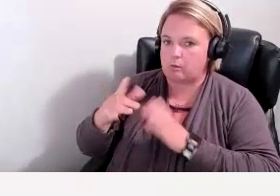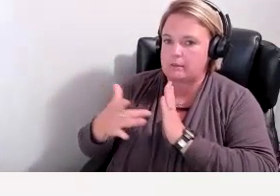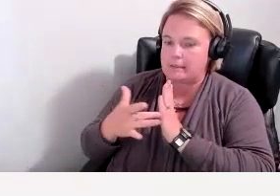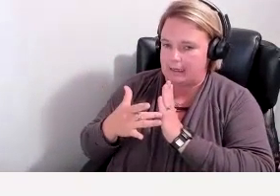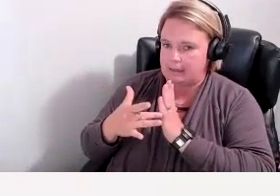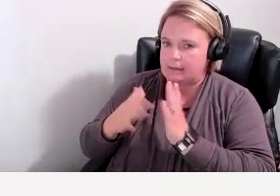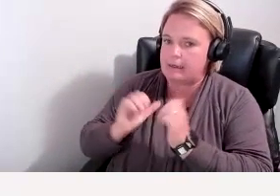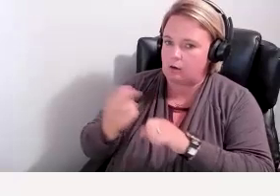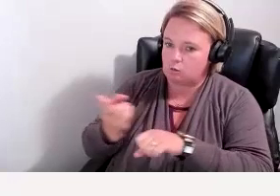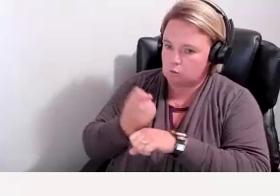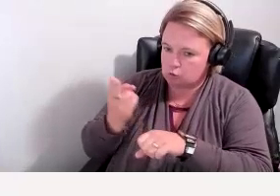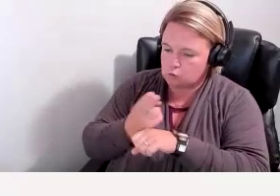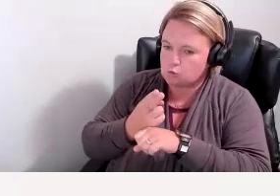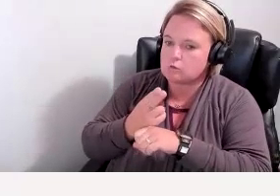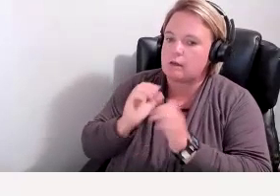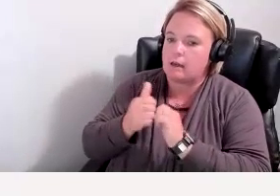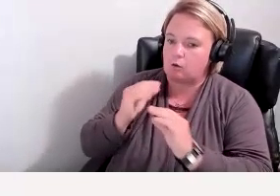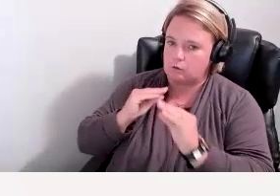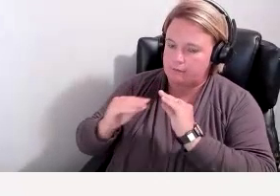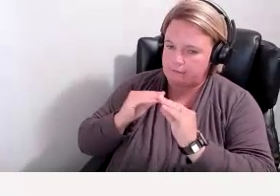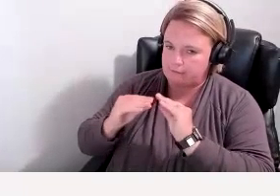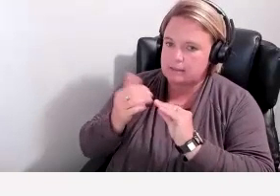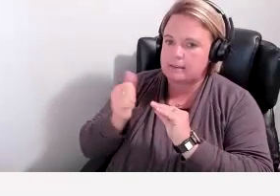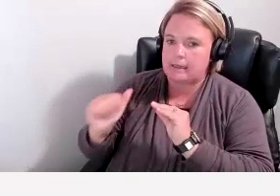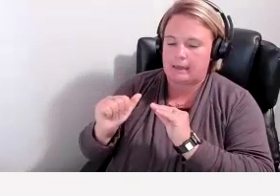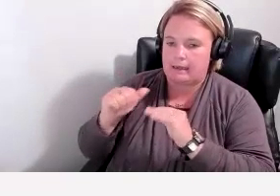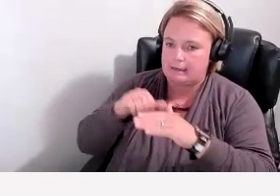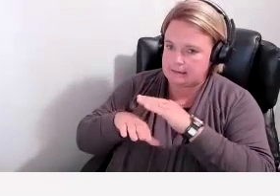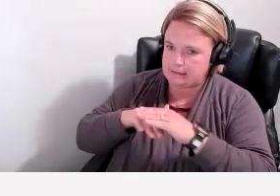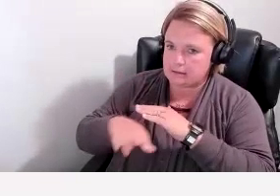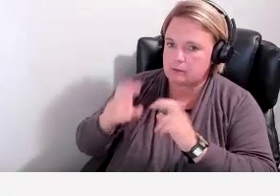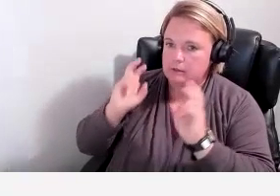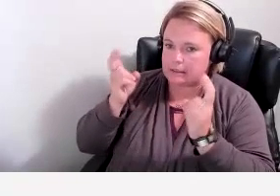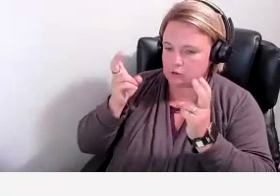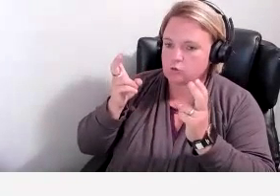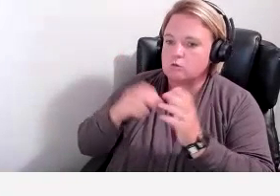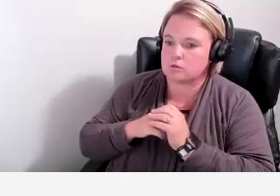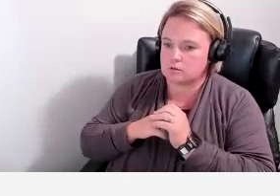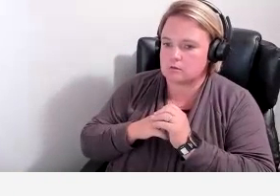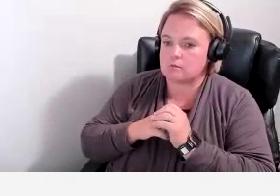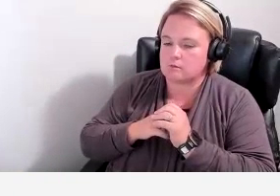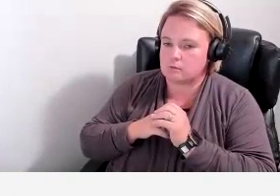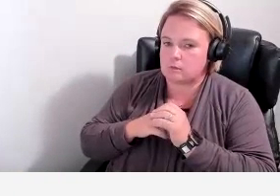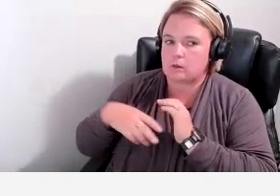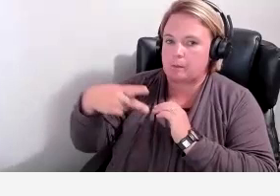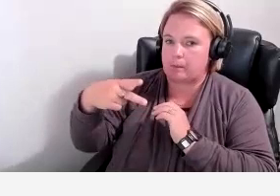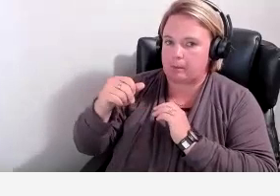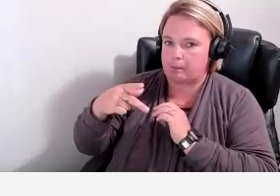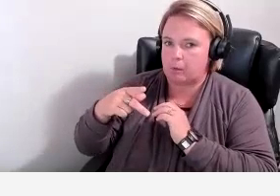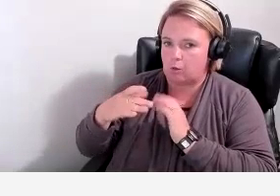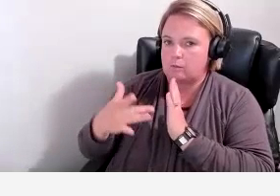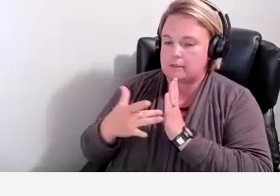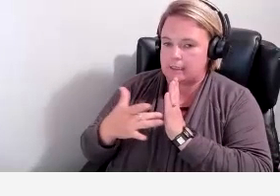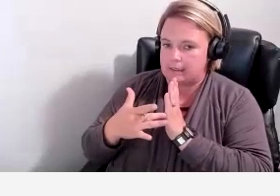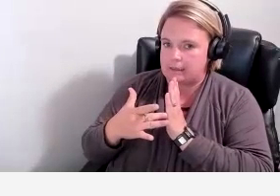can use it to fix any accessibility issues that may come across in your course. With PopeTech, there is